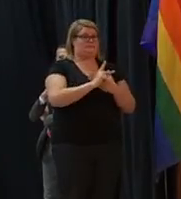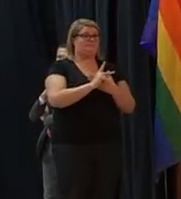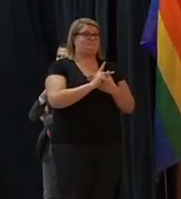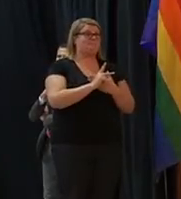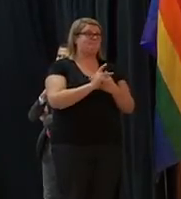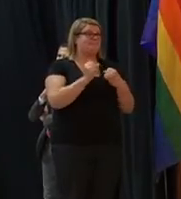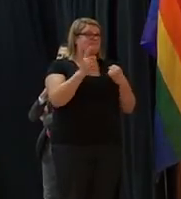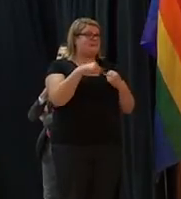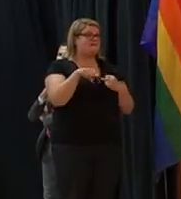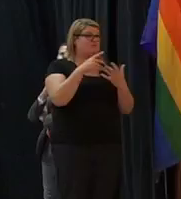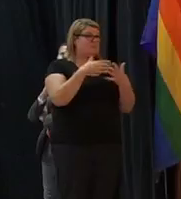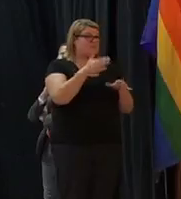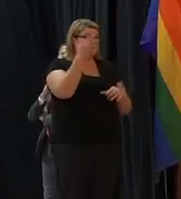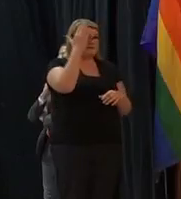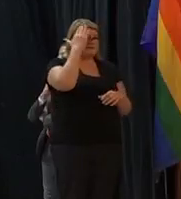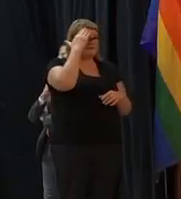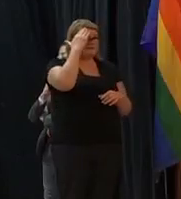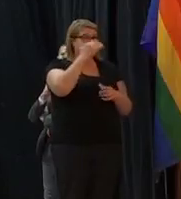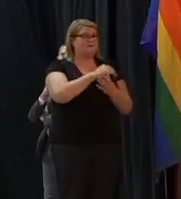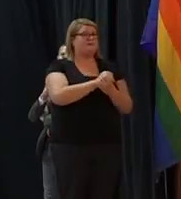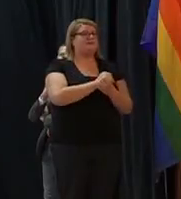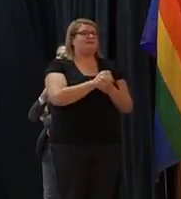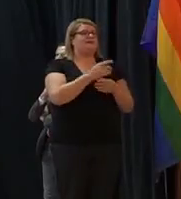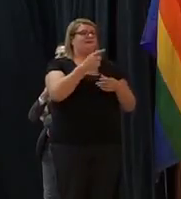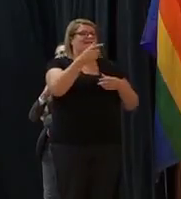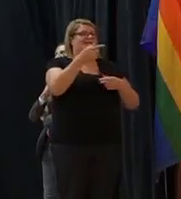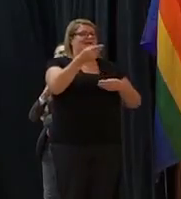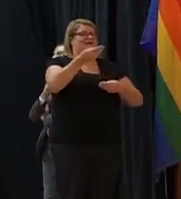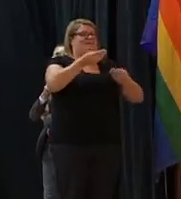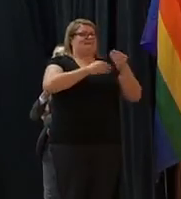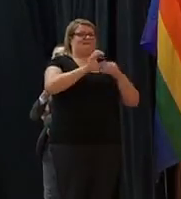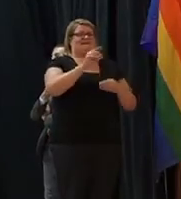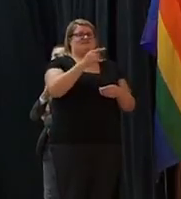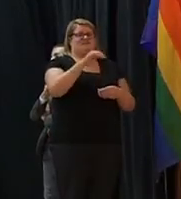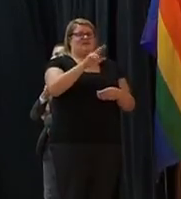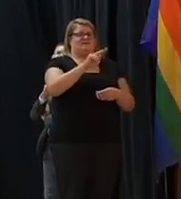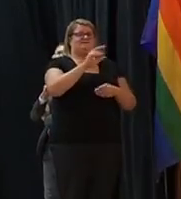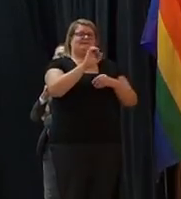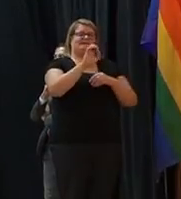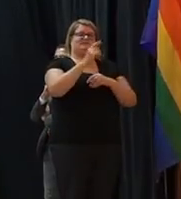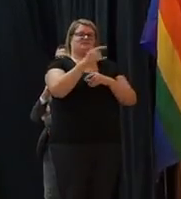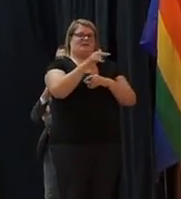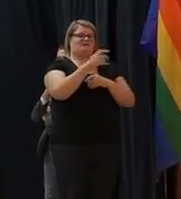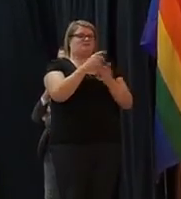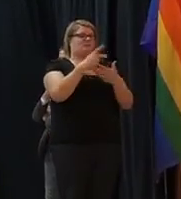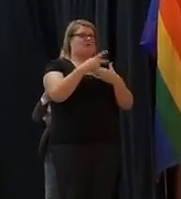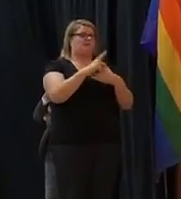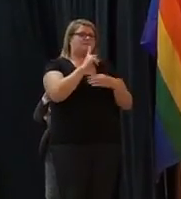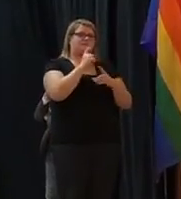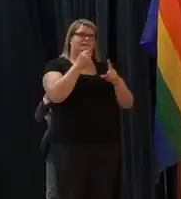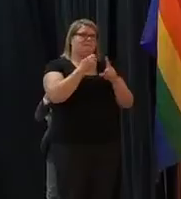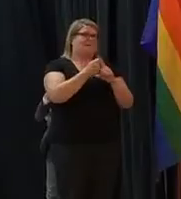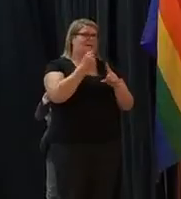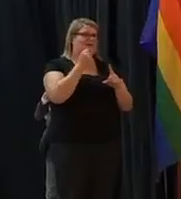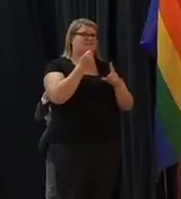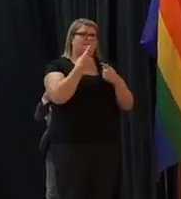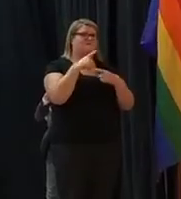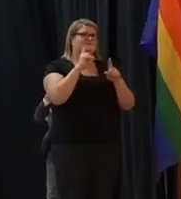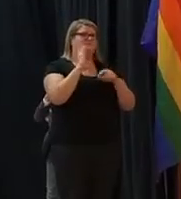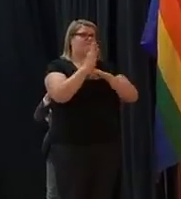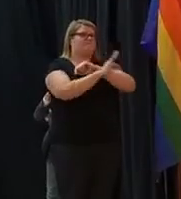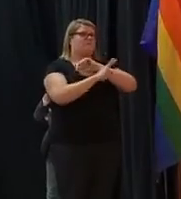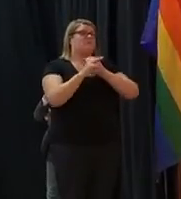as many of you may know, exchange programs can have a real impact on the success of our